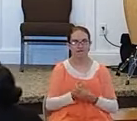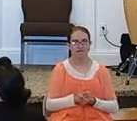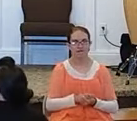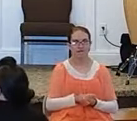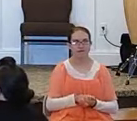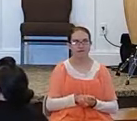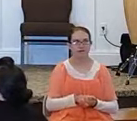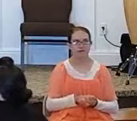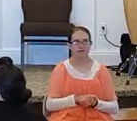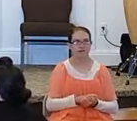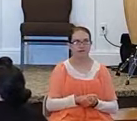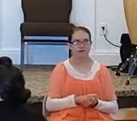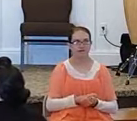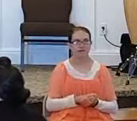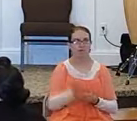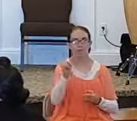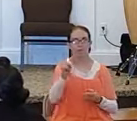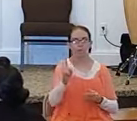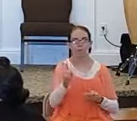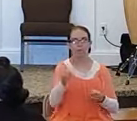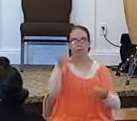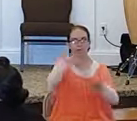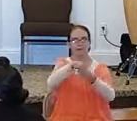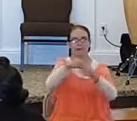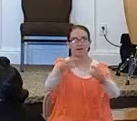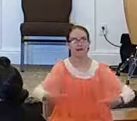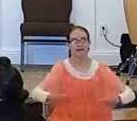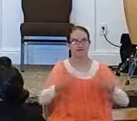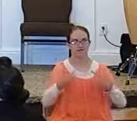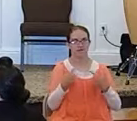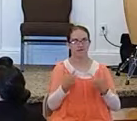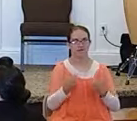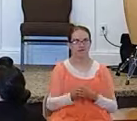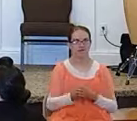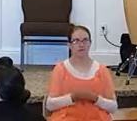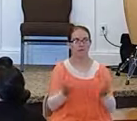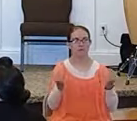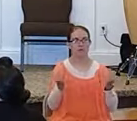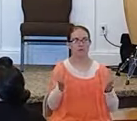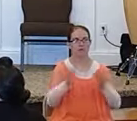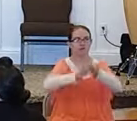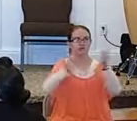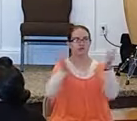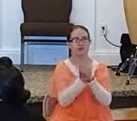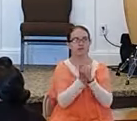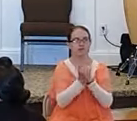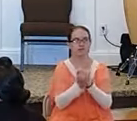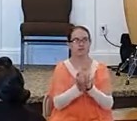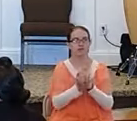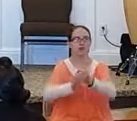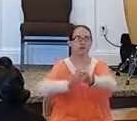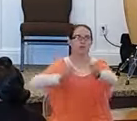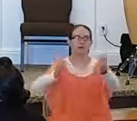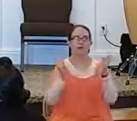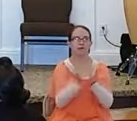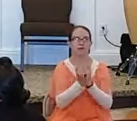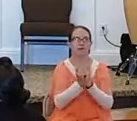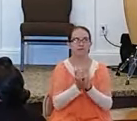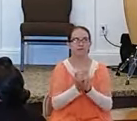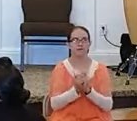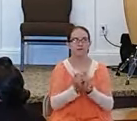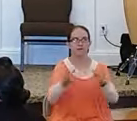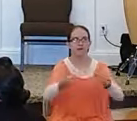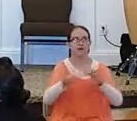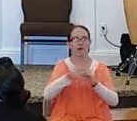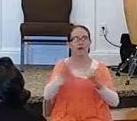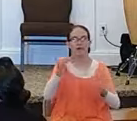Hallelujah. Amen. He's the one that will put life in you. Amen. Oh, come on. He'll change you. He'll rearrange you. He'll take